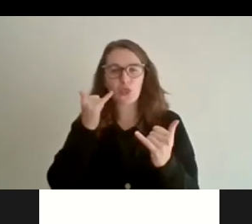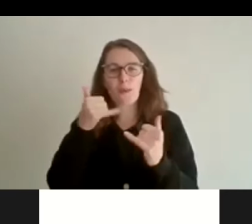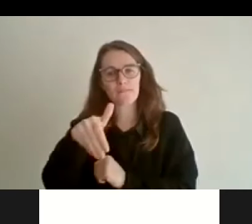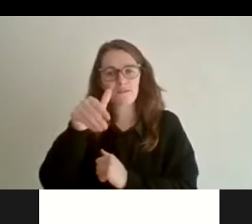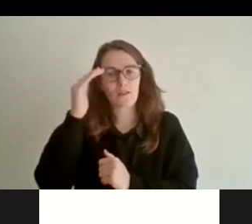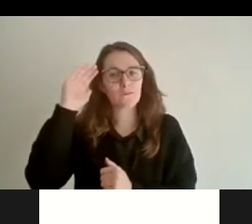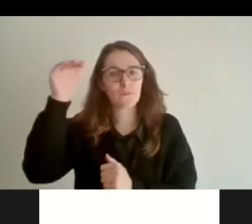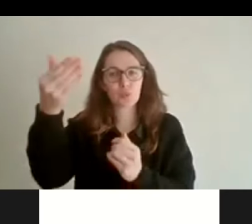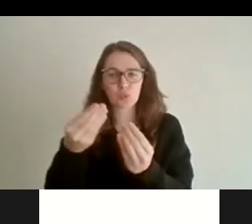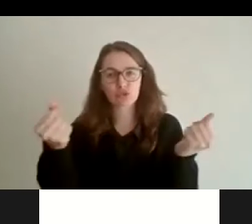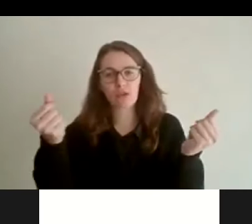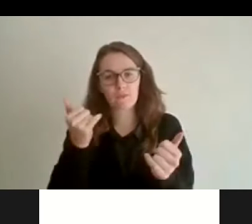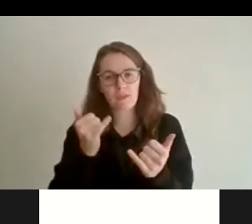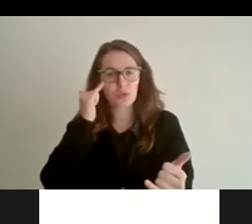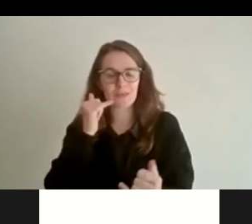solution for these issues.